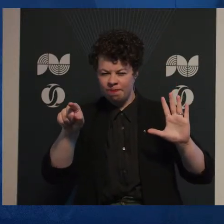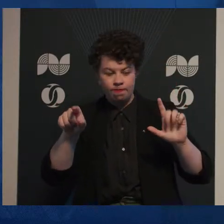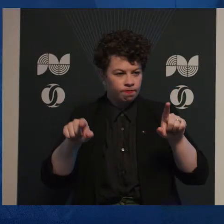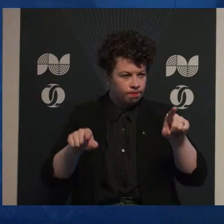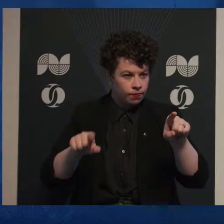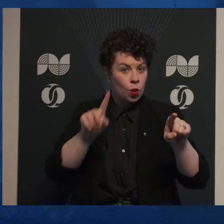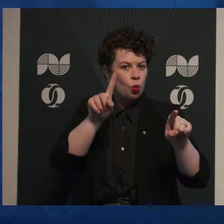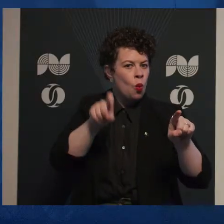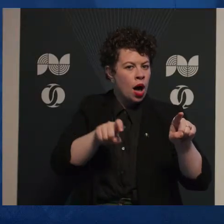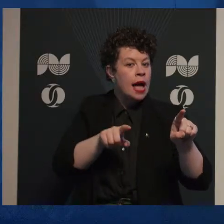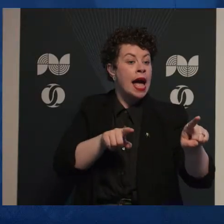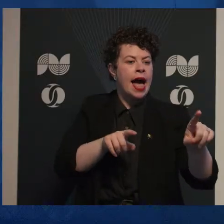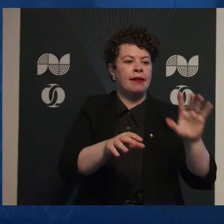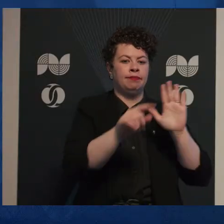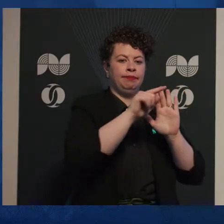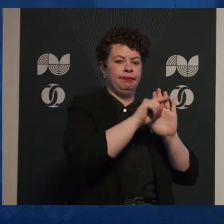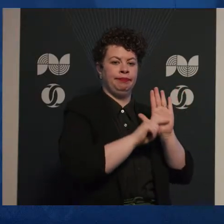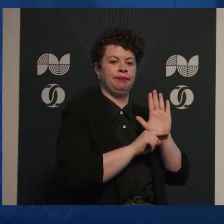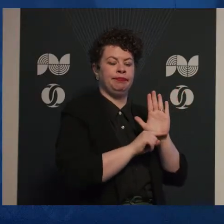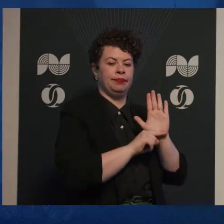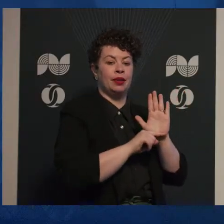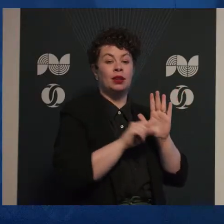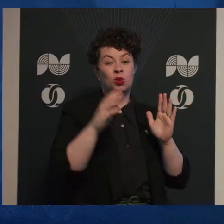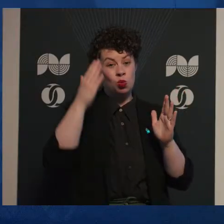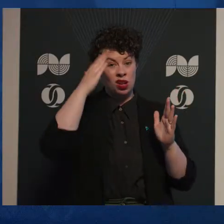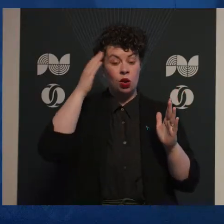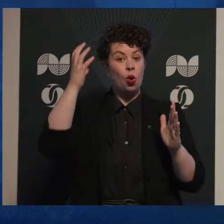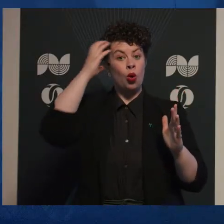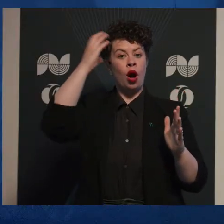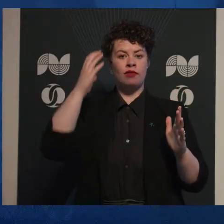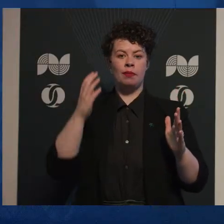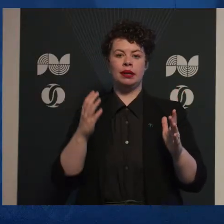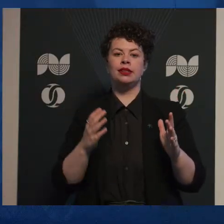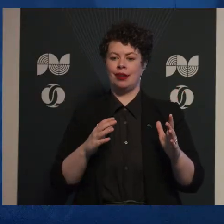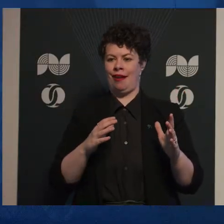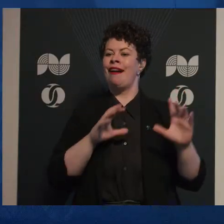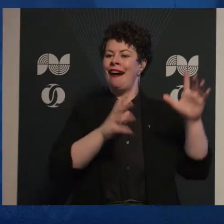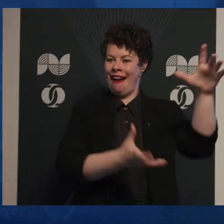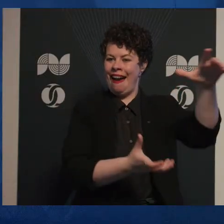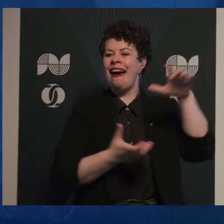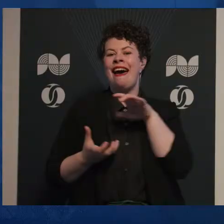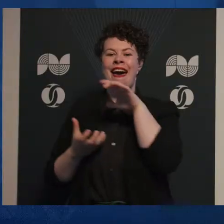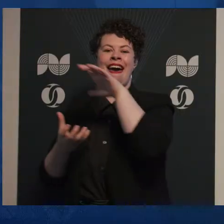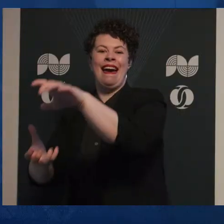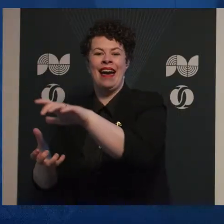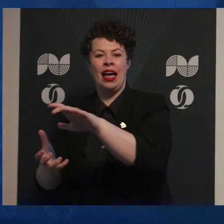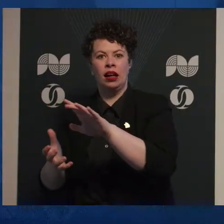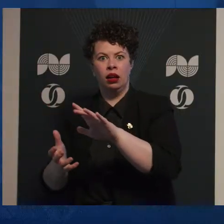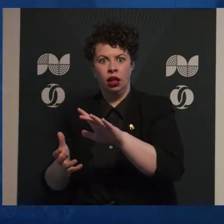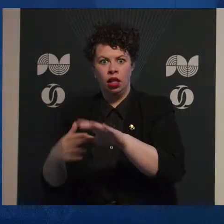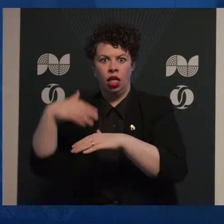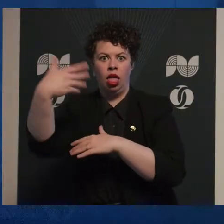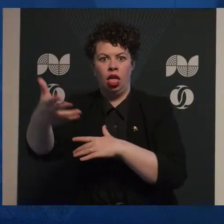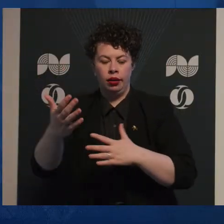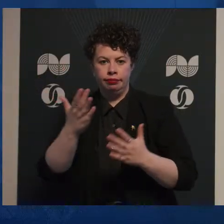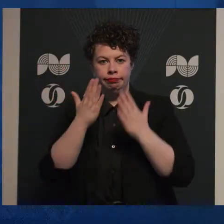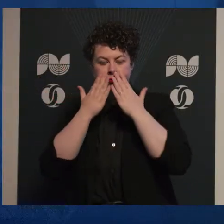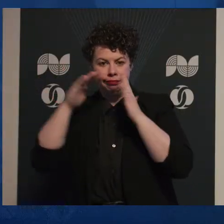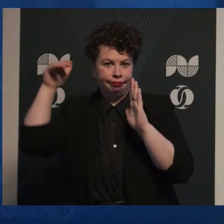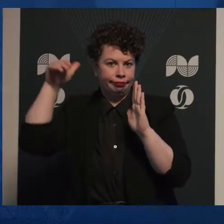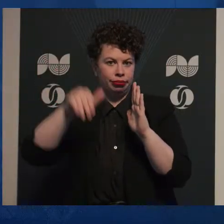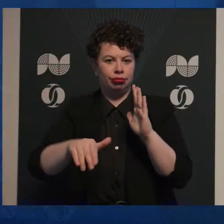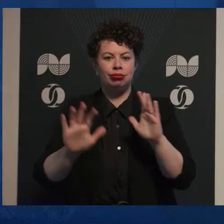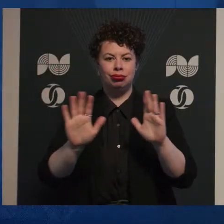risks around government intervention in terms of misallocation of resources, vested interests, not promoting a level